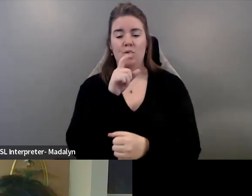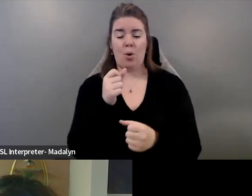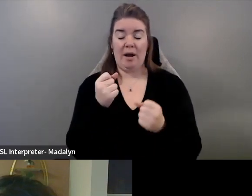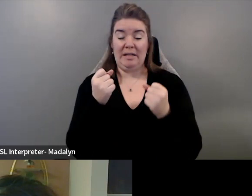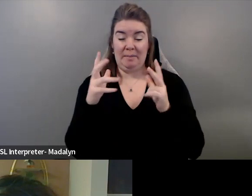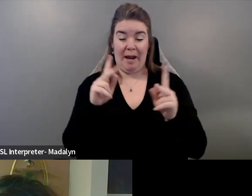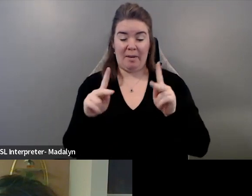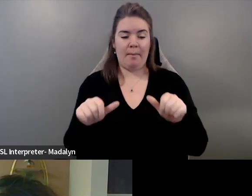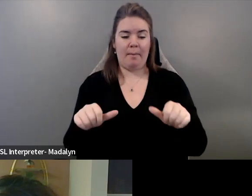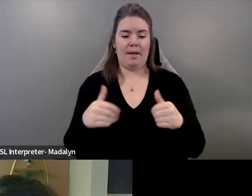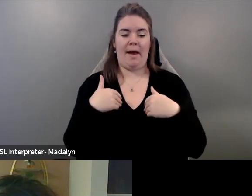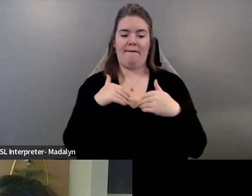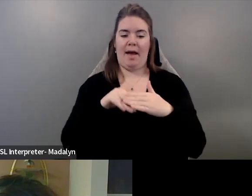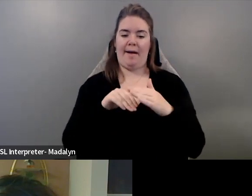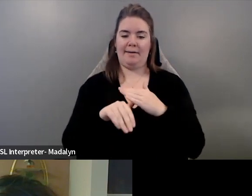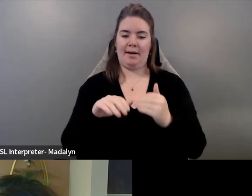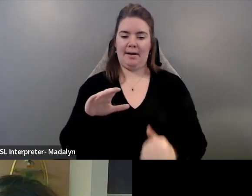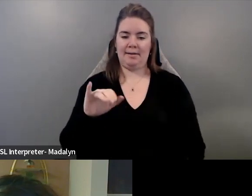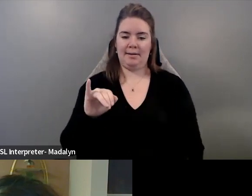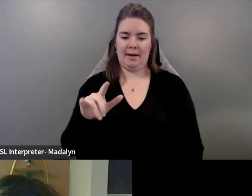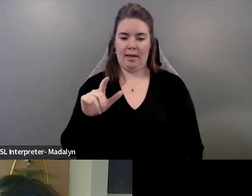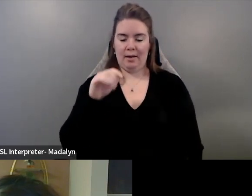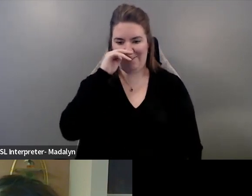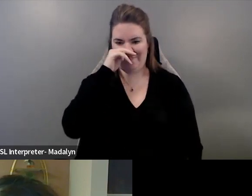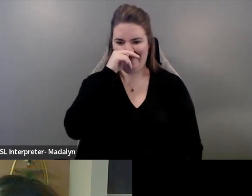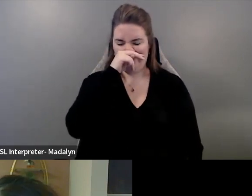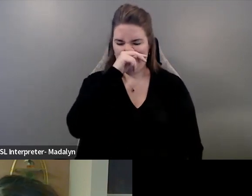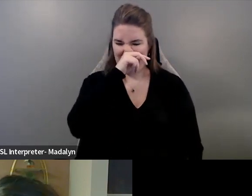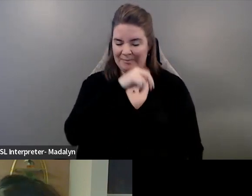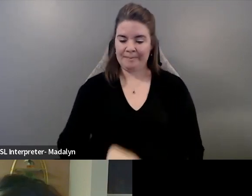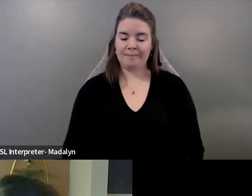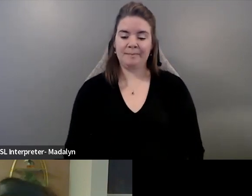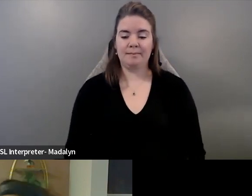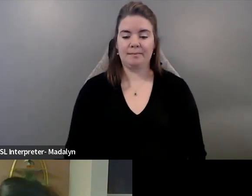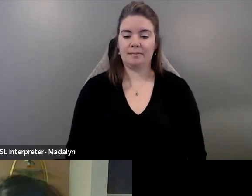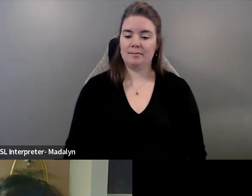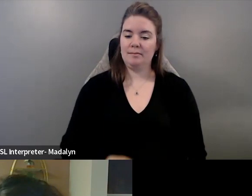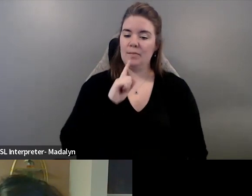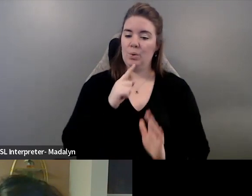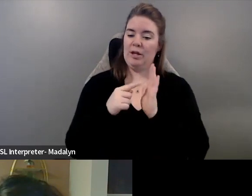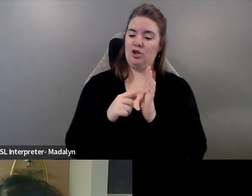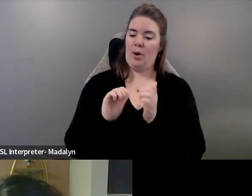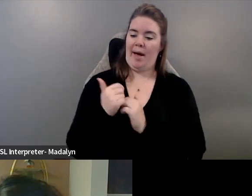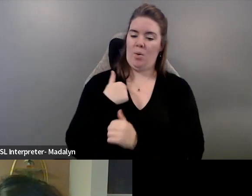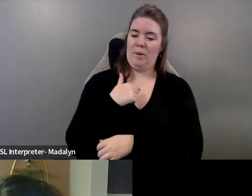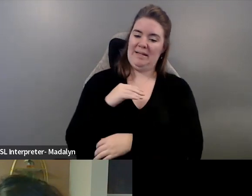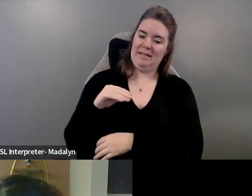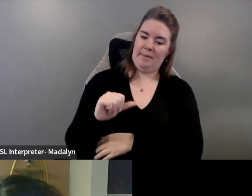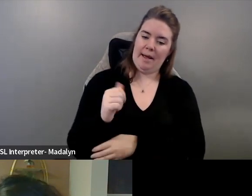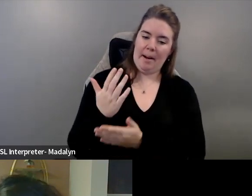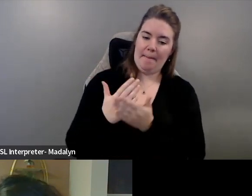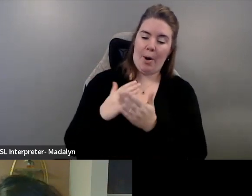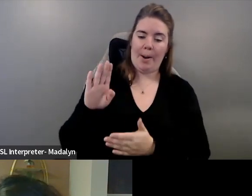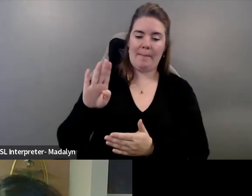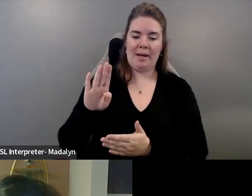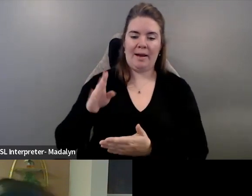to a SIL. This bill shows the state how we're going to spend that Part B funding. And it